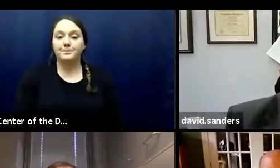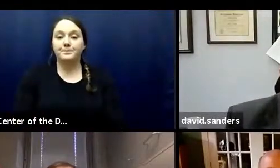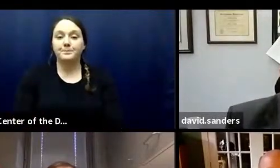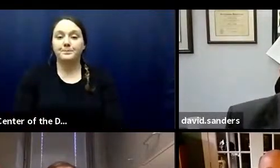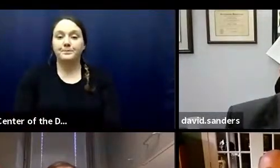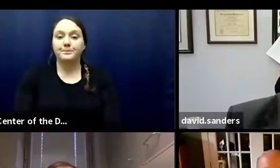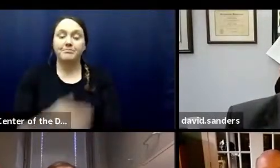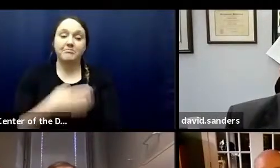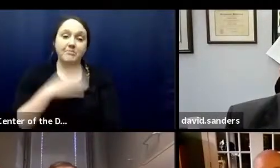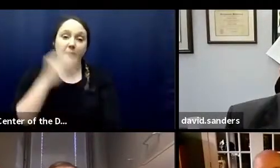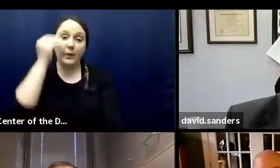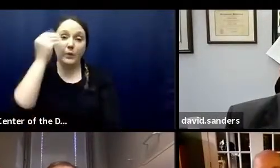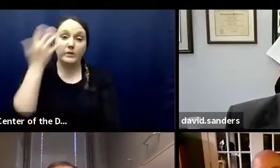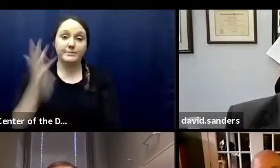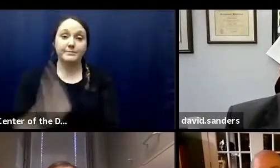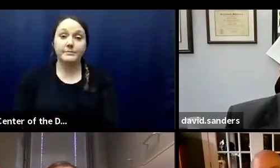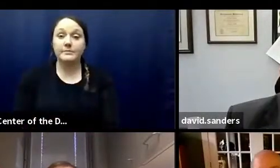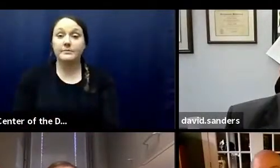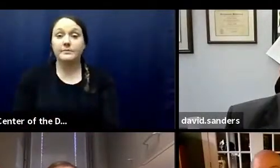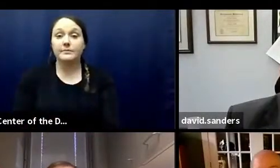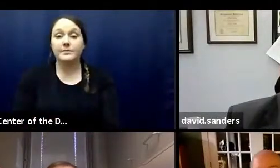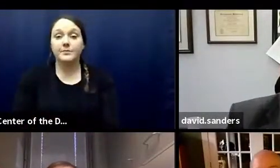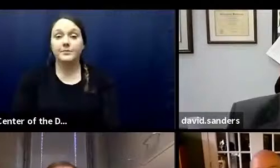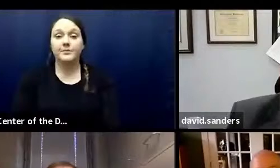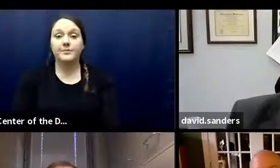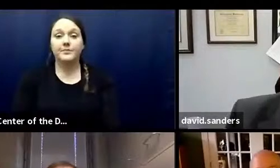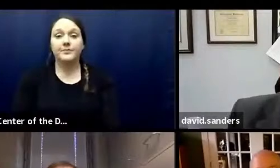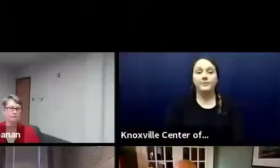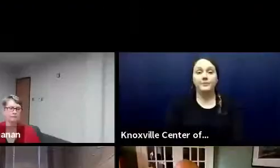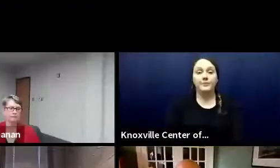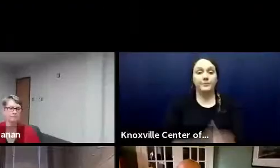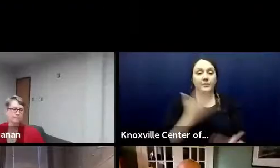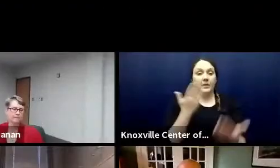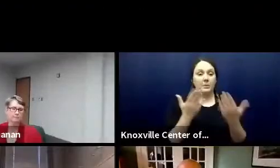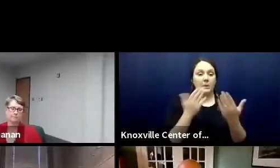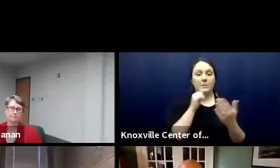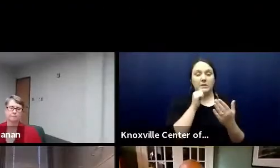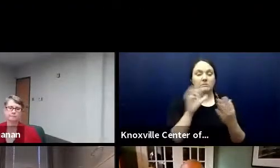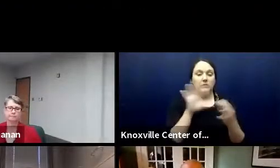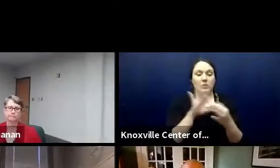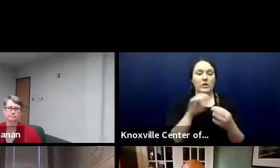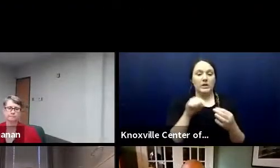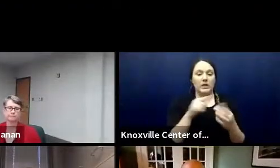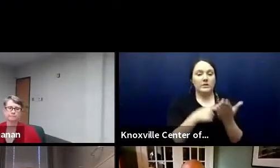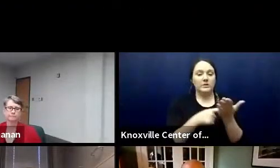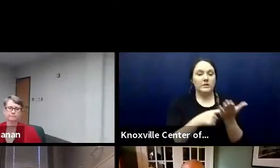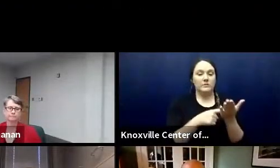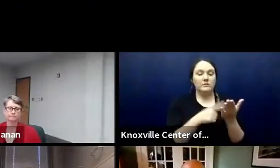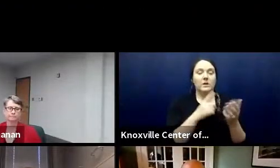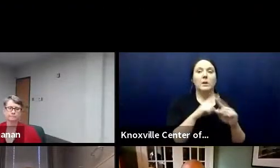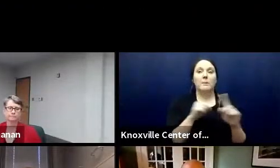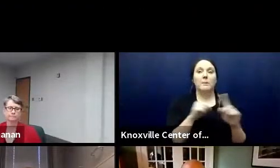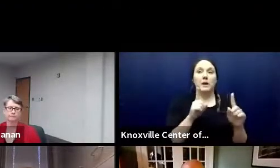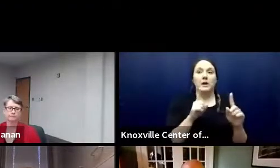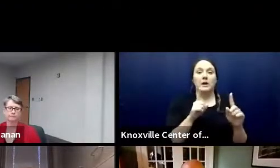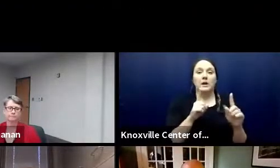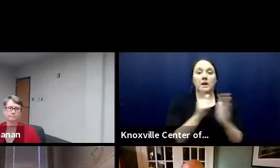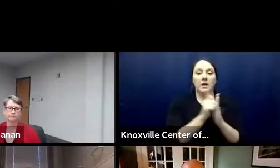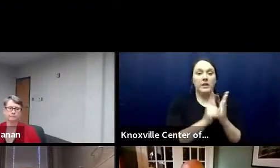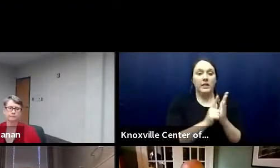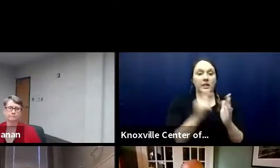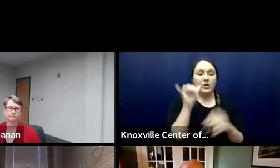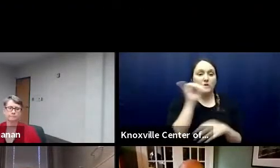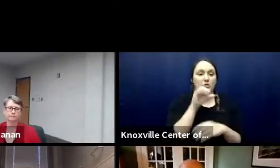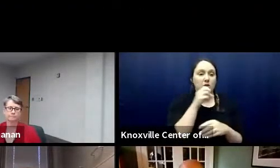My thoughts. This might be completely irrelevant to this conversation, but the legal drinking age